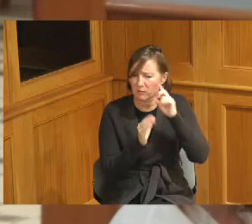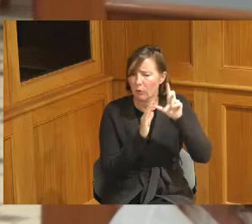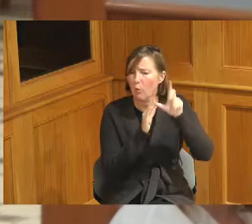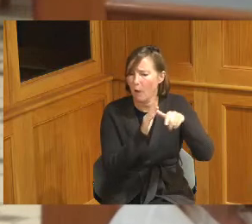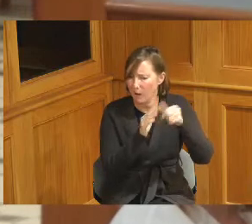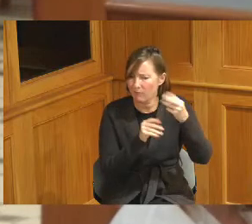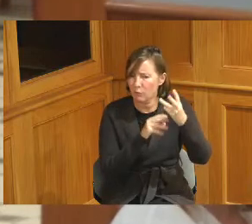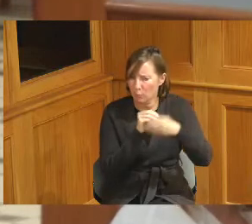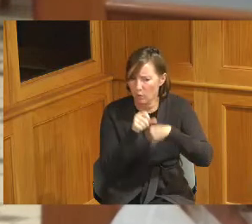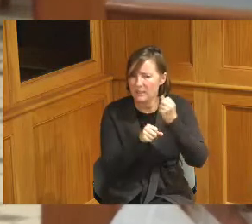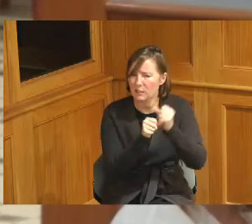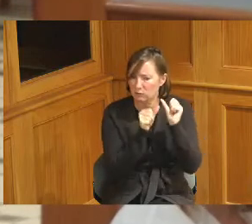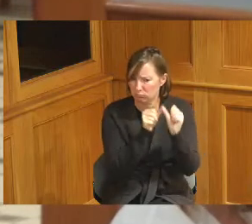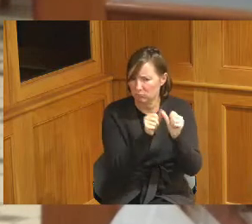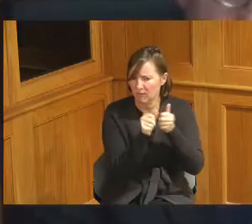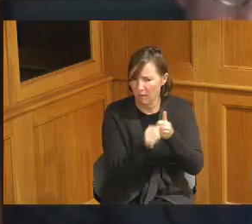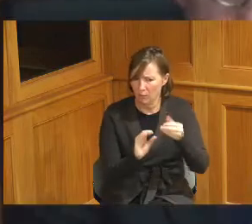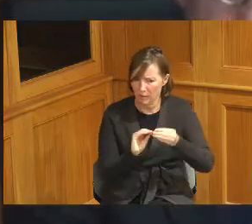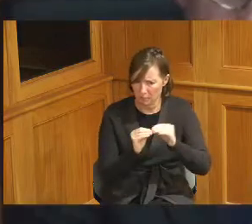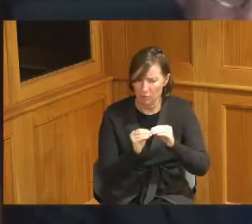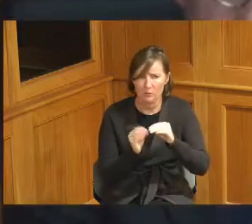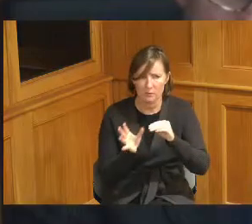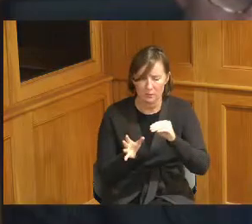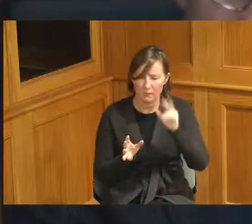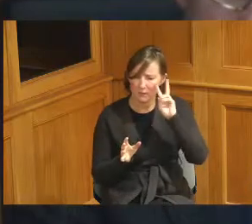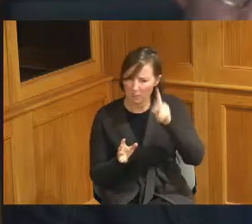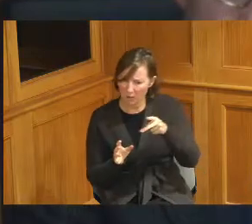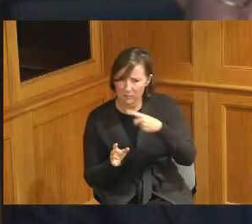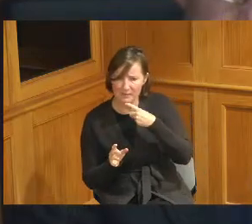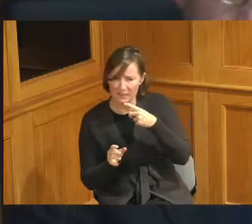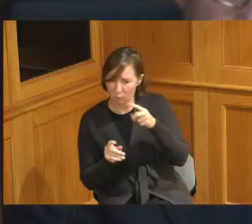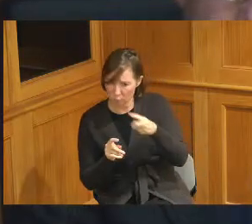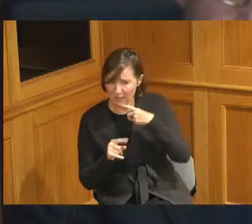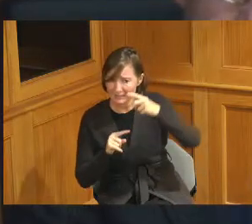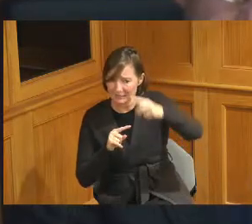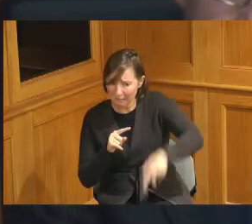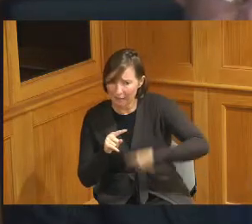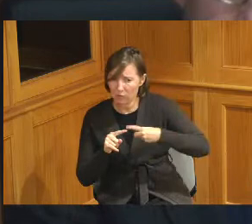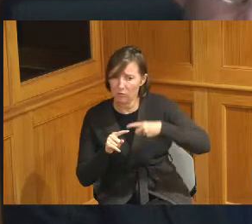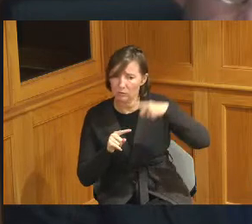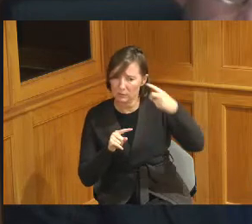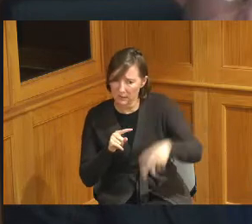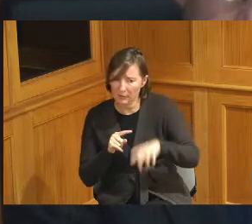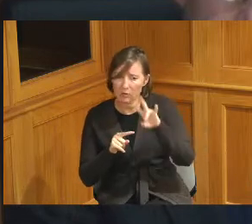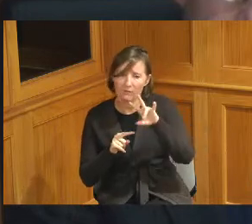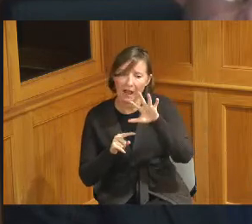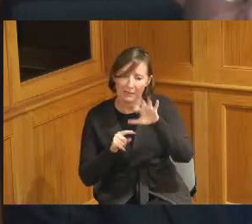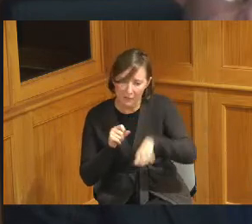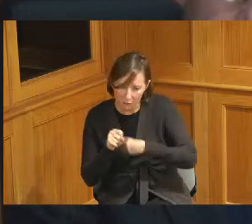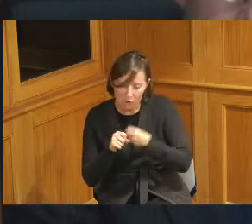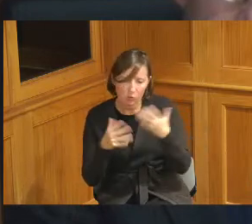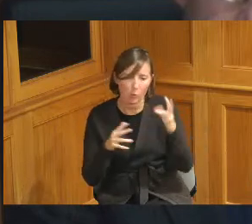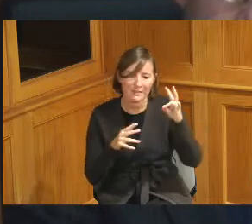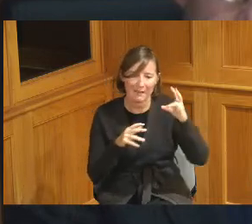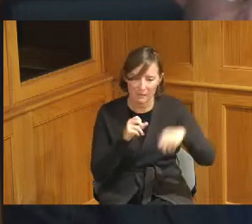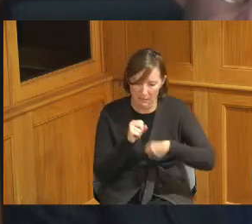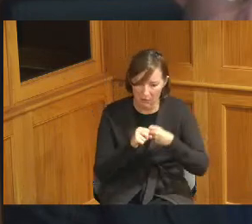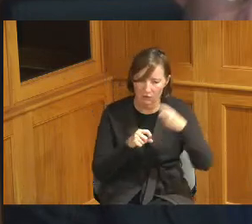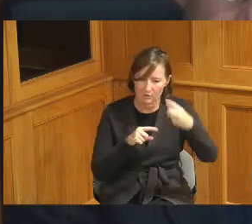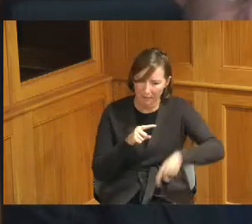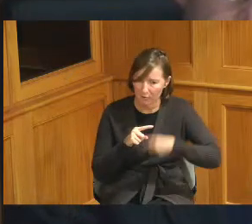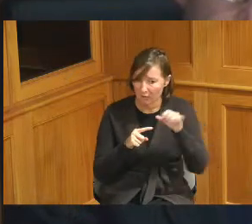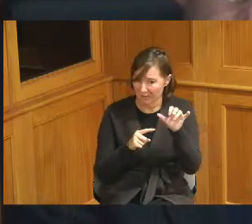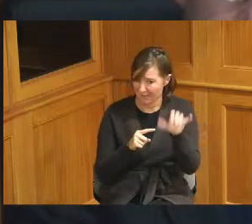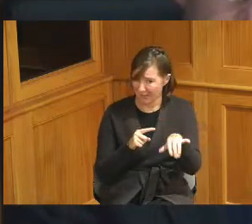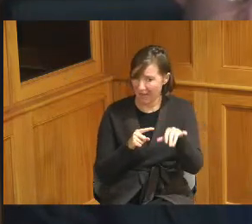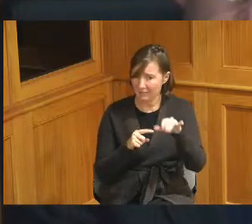as Commissioner Reese asked you about the 5-year cycle or 7-year cycle of something like this? Is that the point at